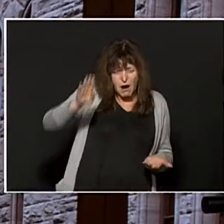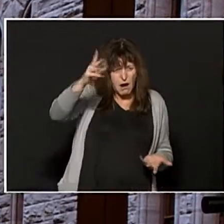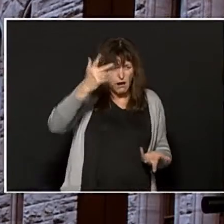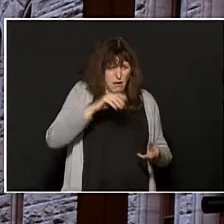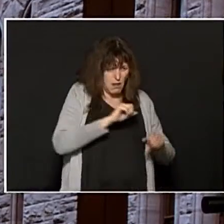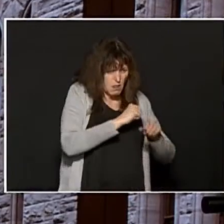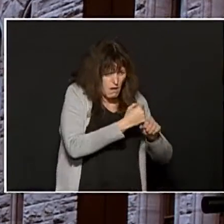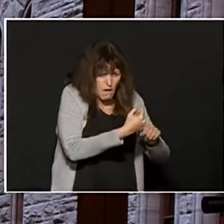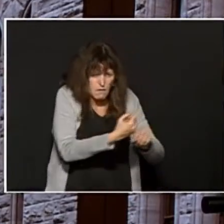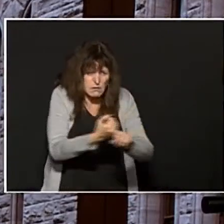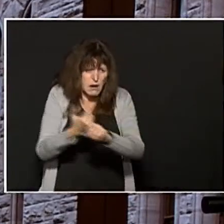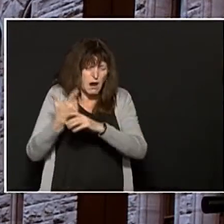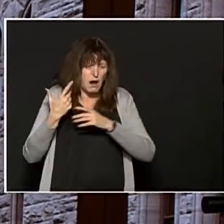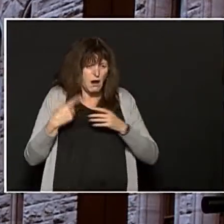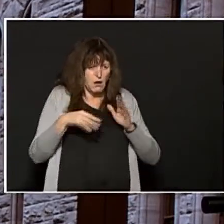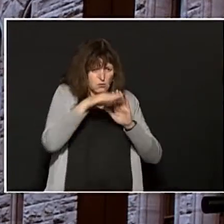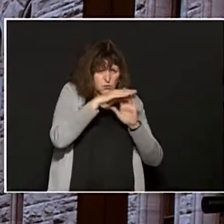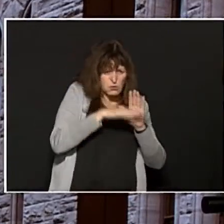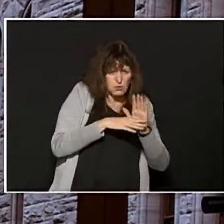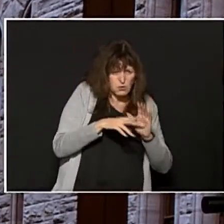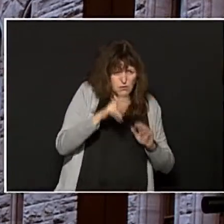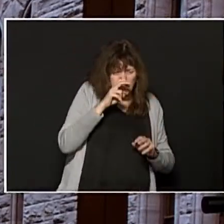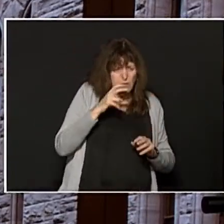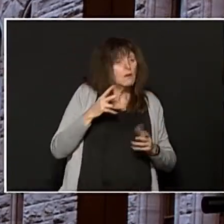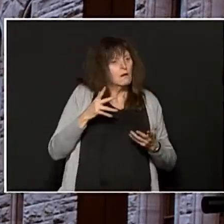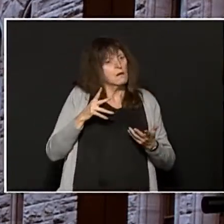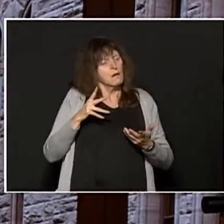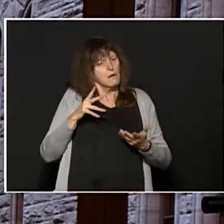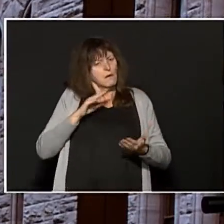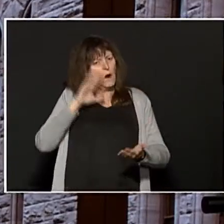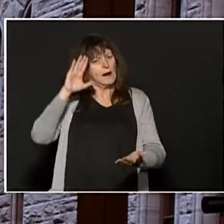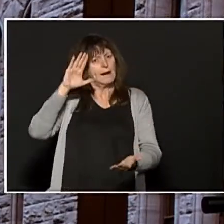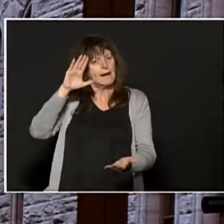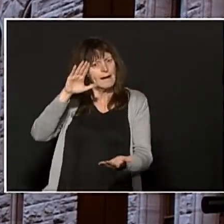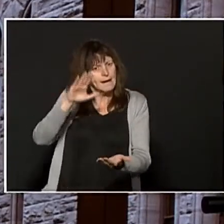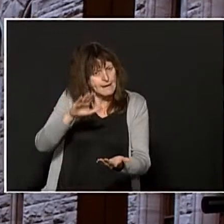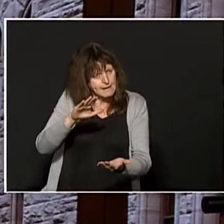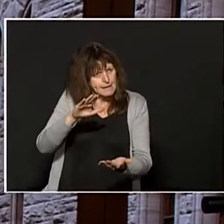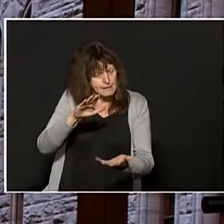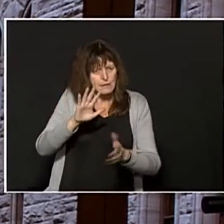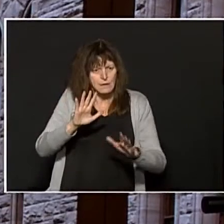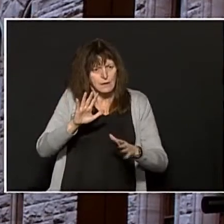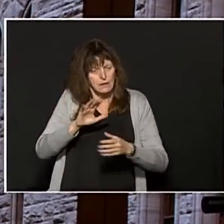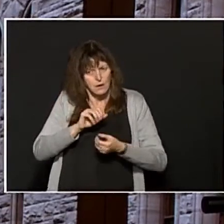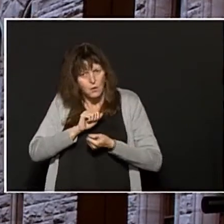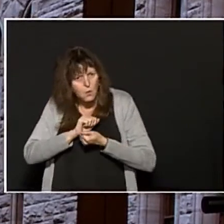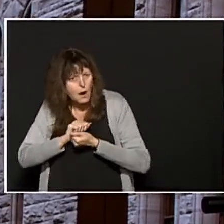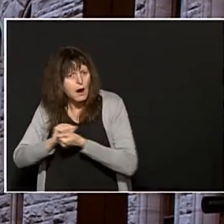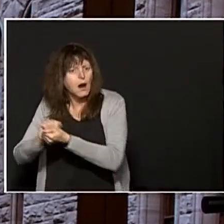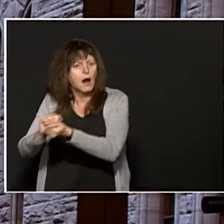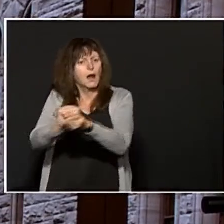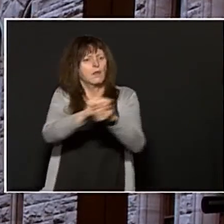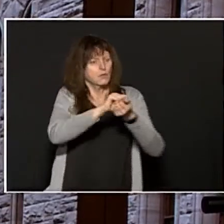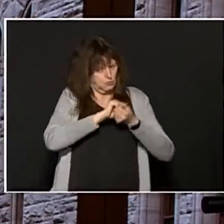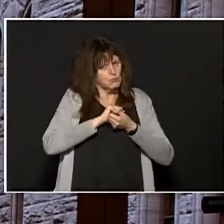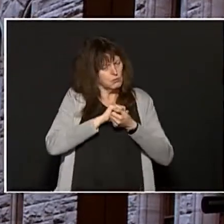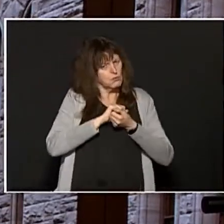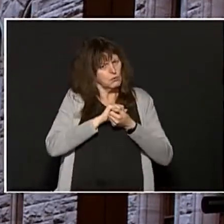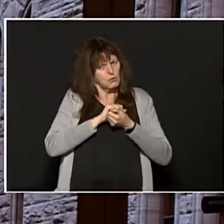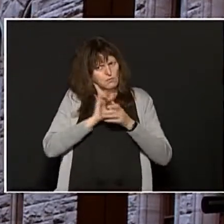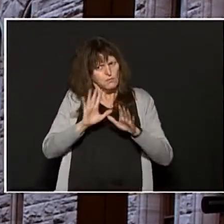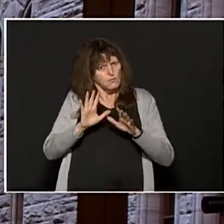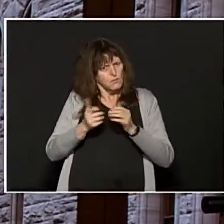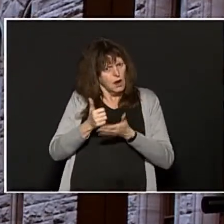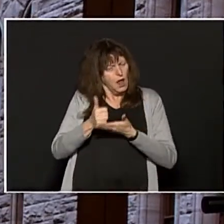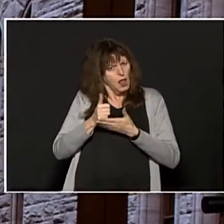public health measures. We collectively can do that. So that's the optimism in there, because people say it doesn't seem to matter. It does matter. We